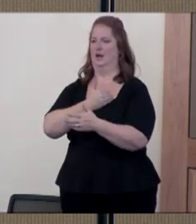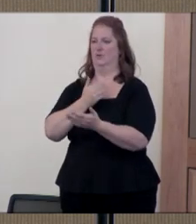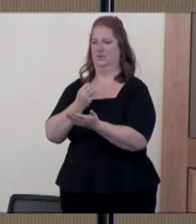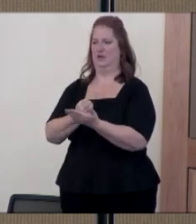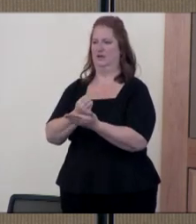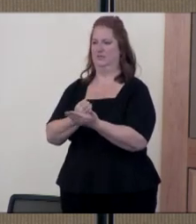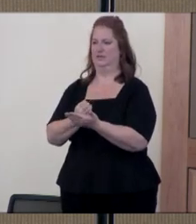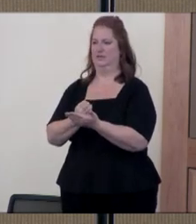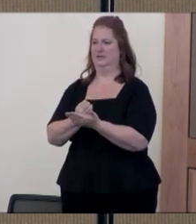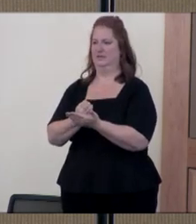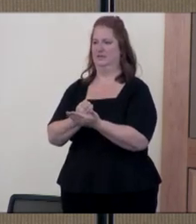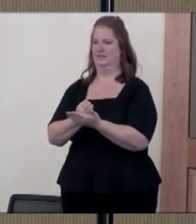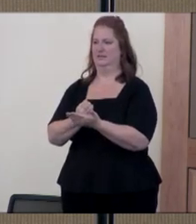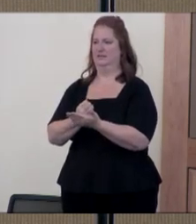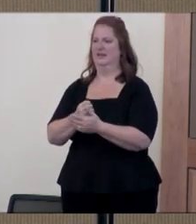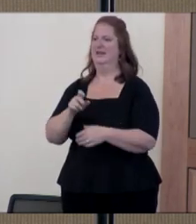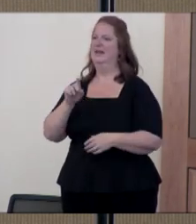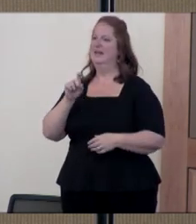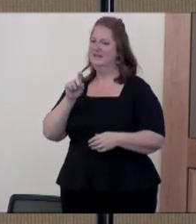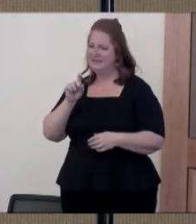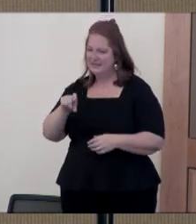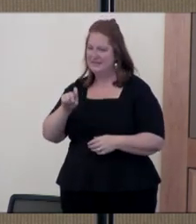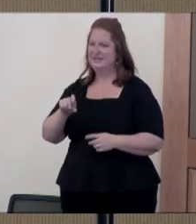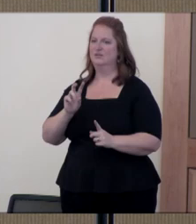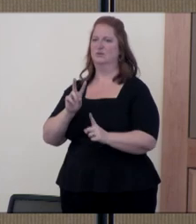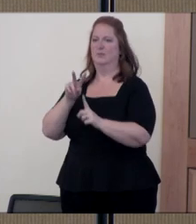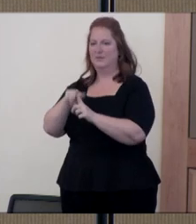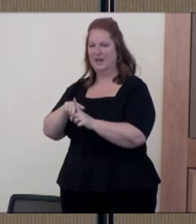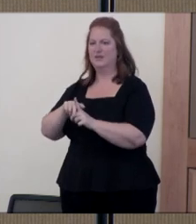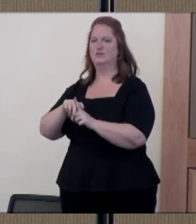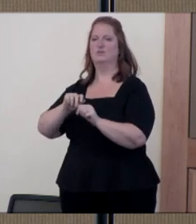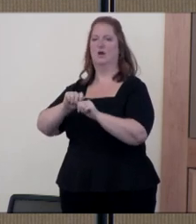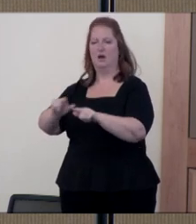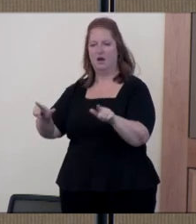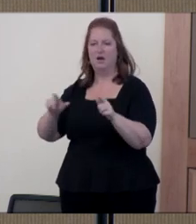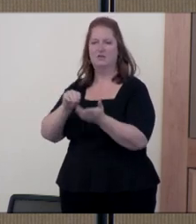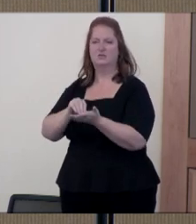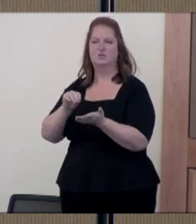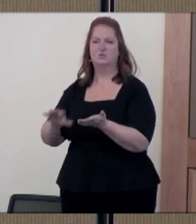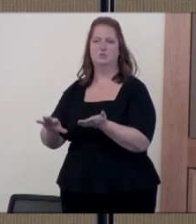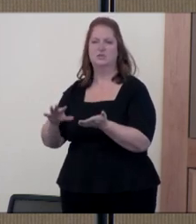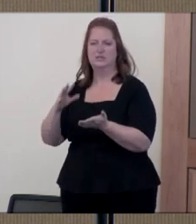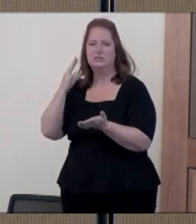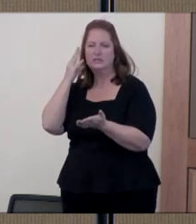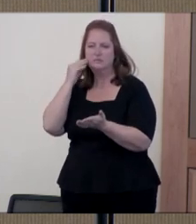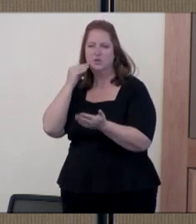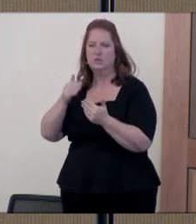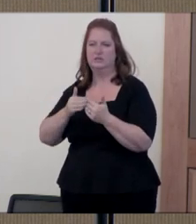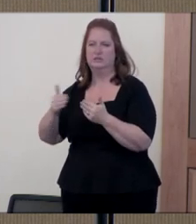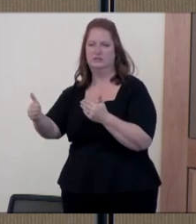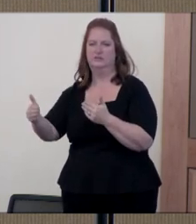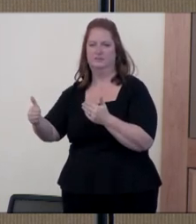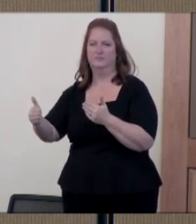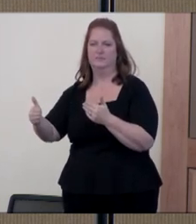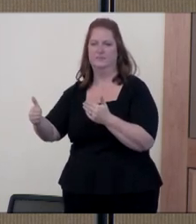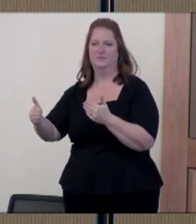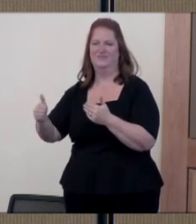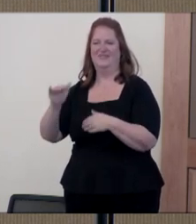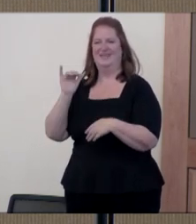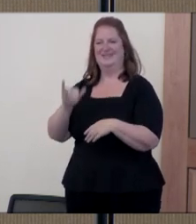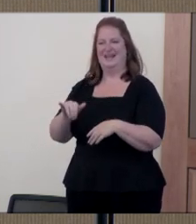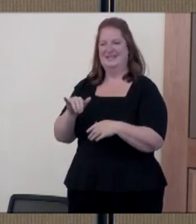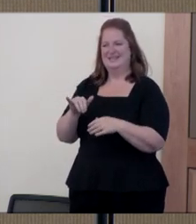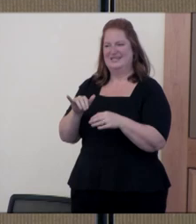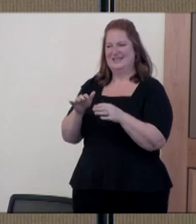it needs to become a signature of every student's VCU educational experience going forward. It's a language, it's a way